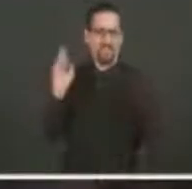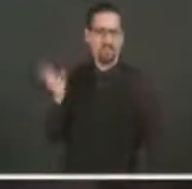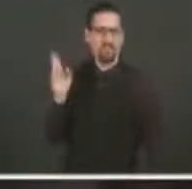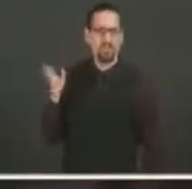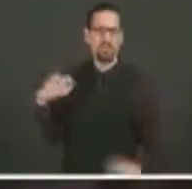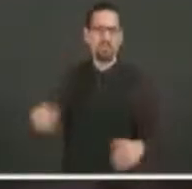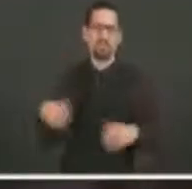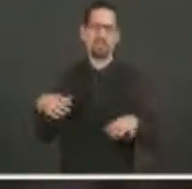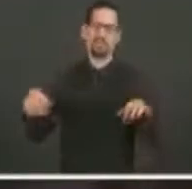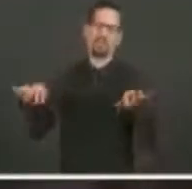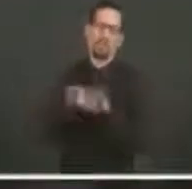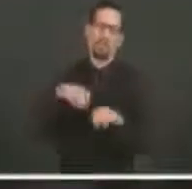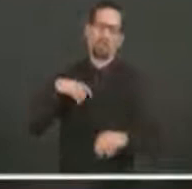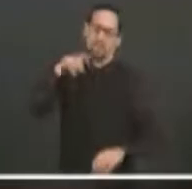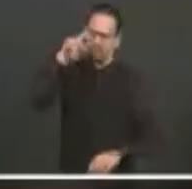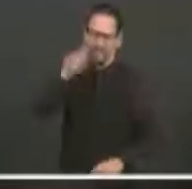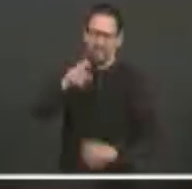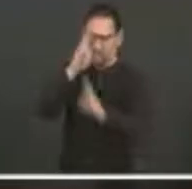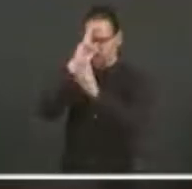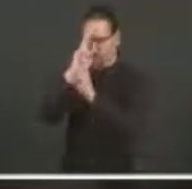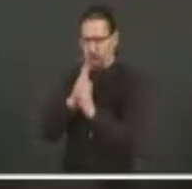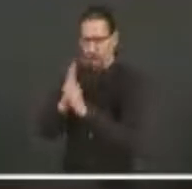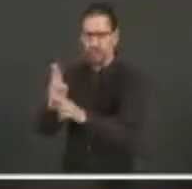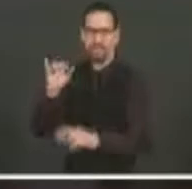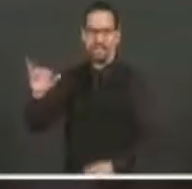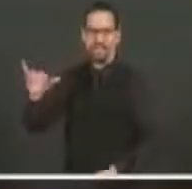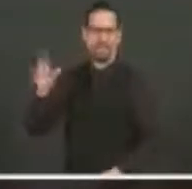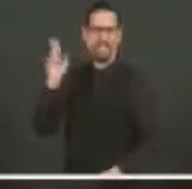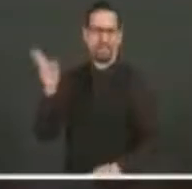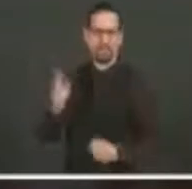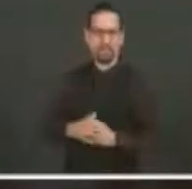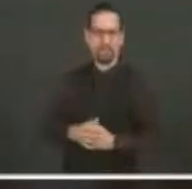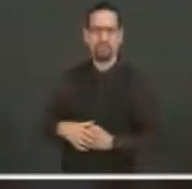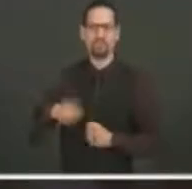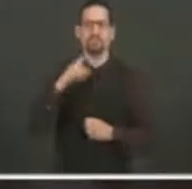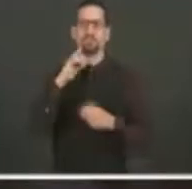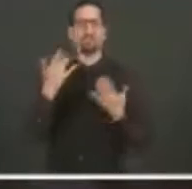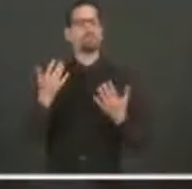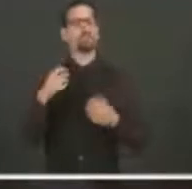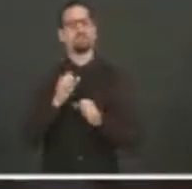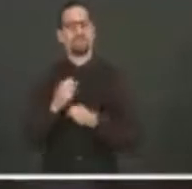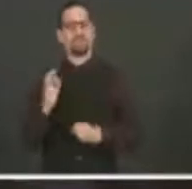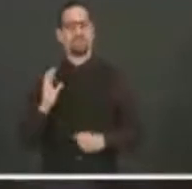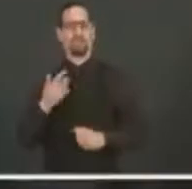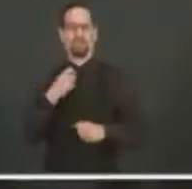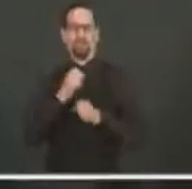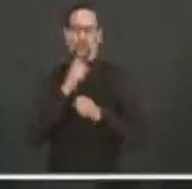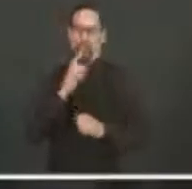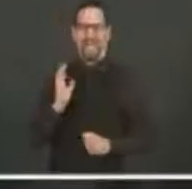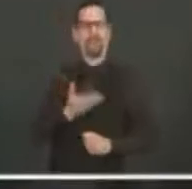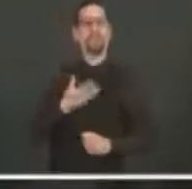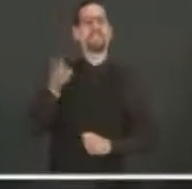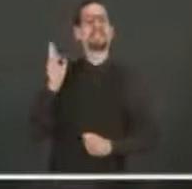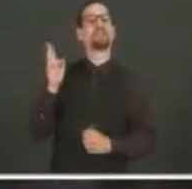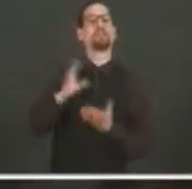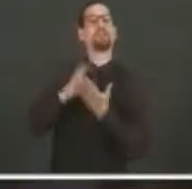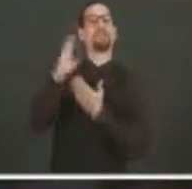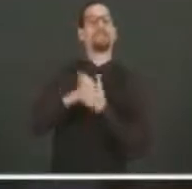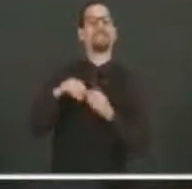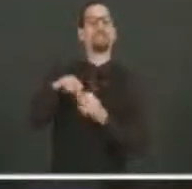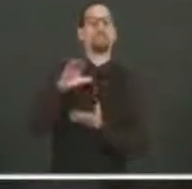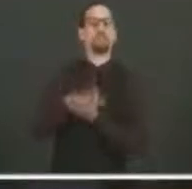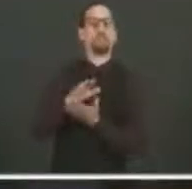know. And that begs us to do a better job with our history curriculum, and we will be looking at that. So I'm very excited about